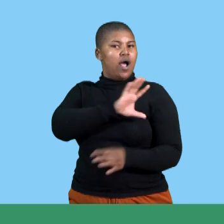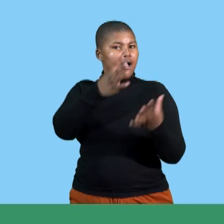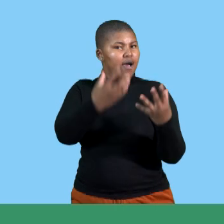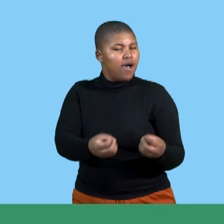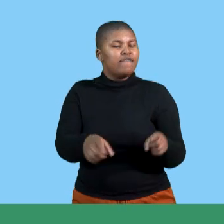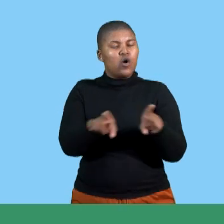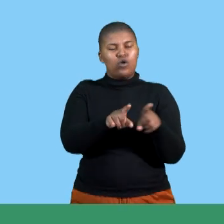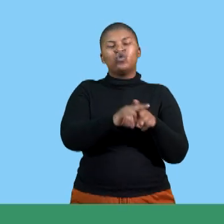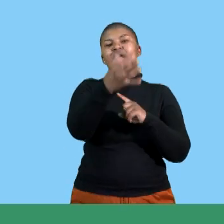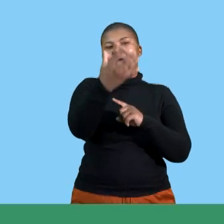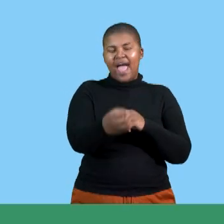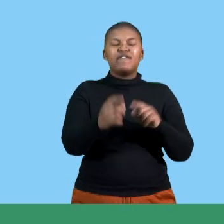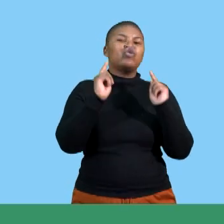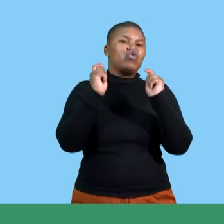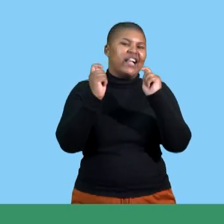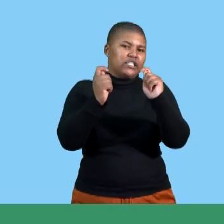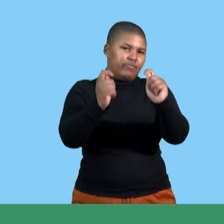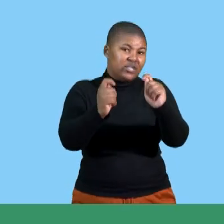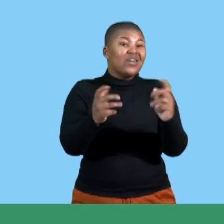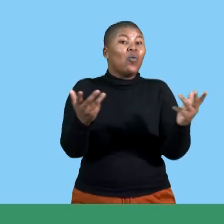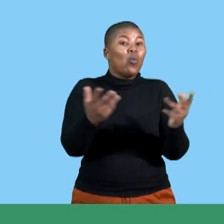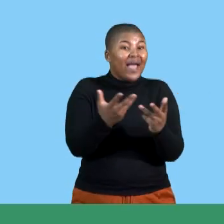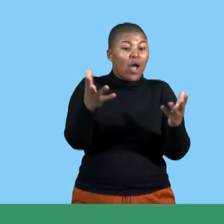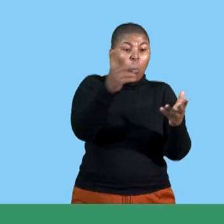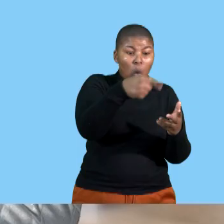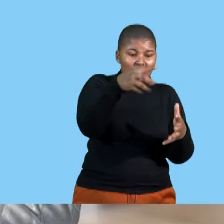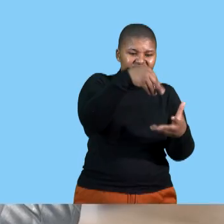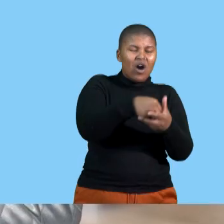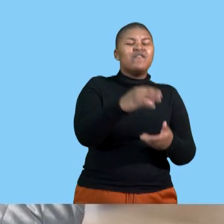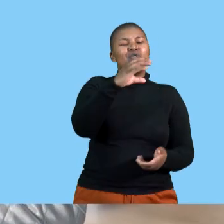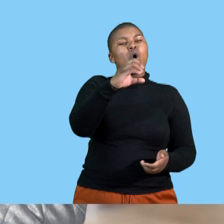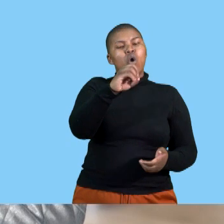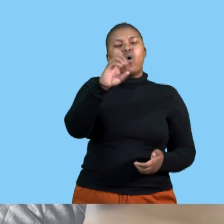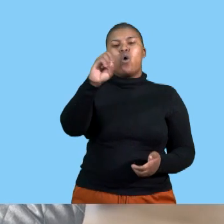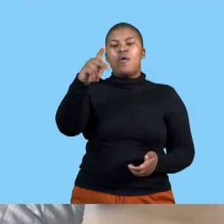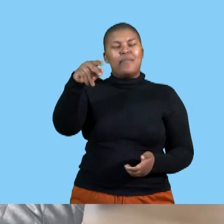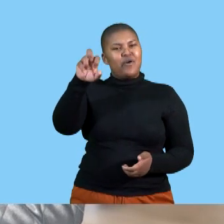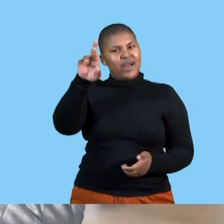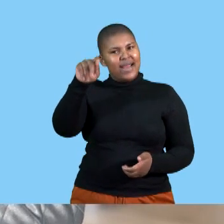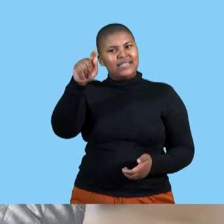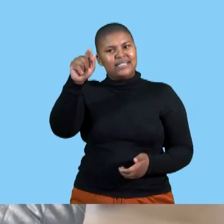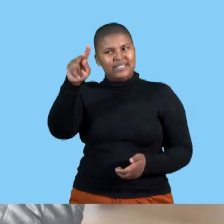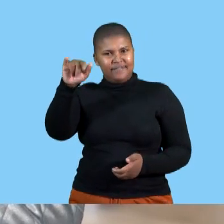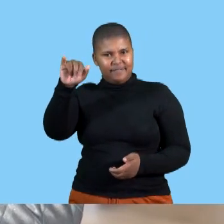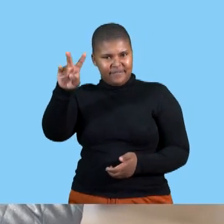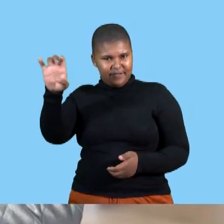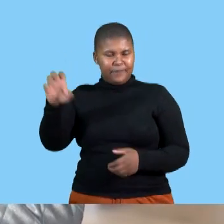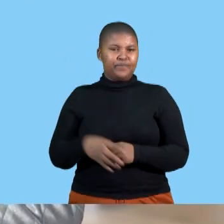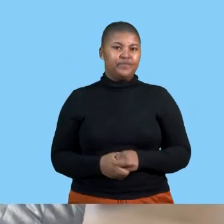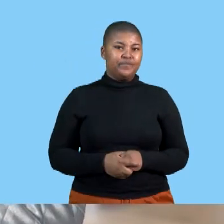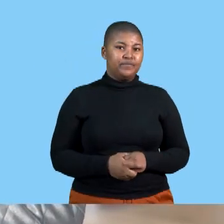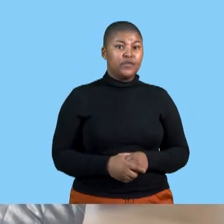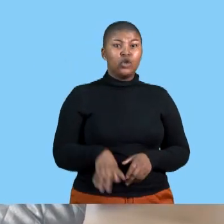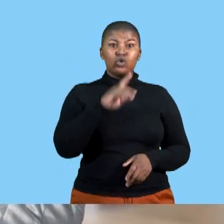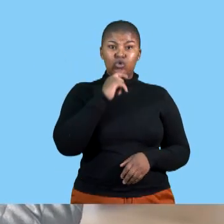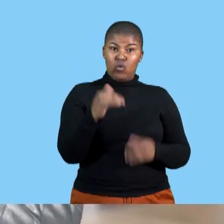consumer cooperative, and we have transport cooperative. Okay, learners, you need to also understand that the list is